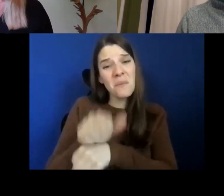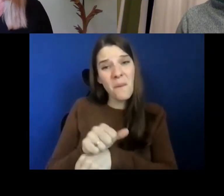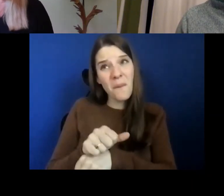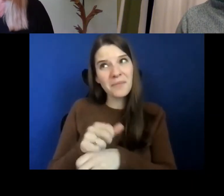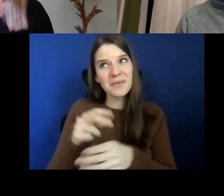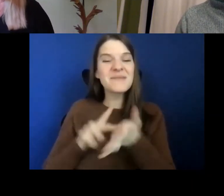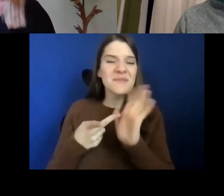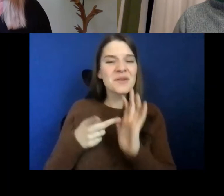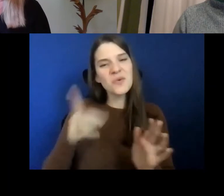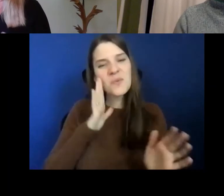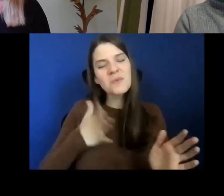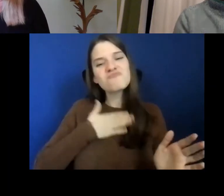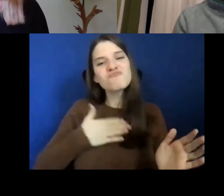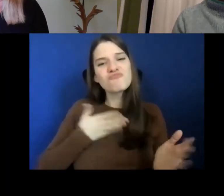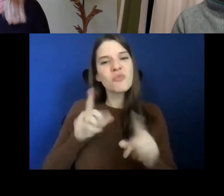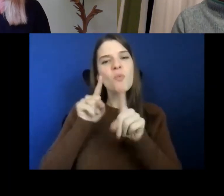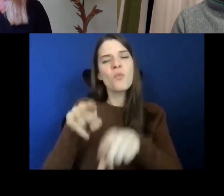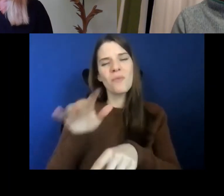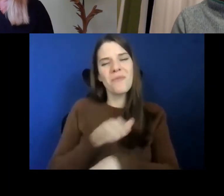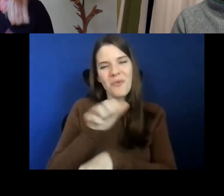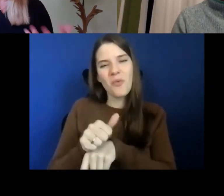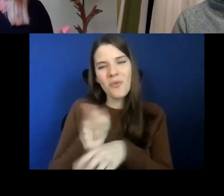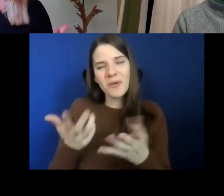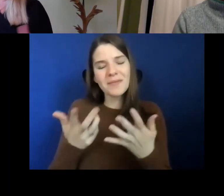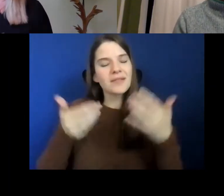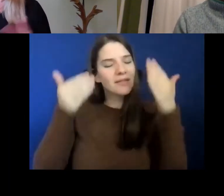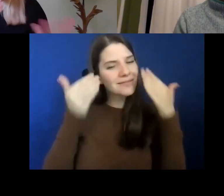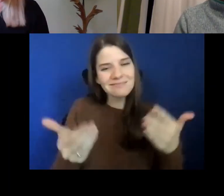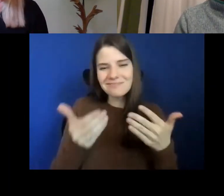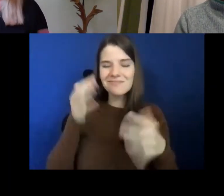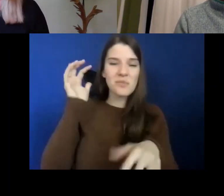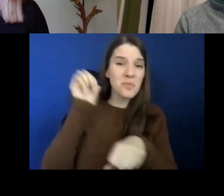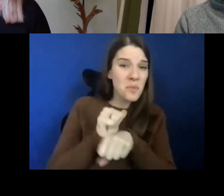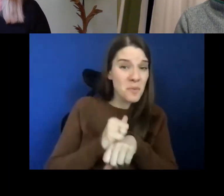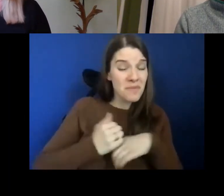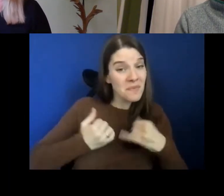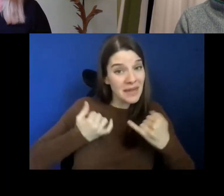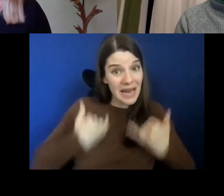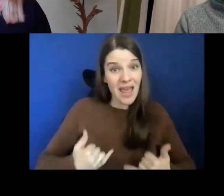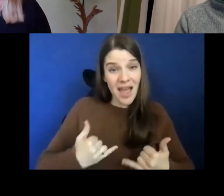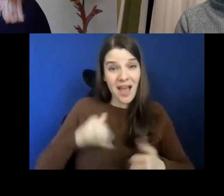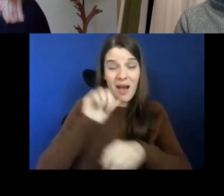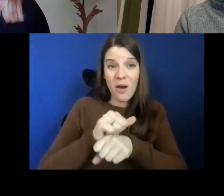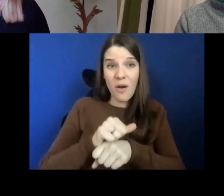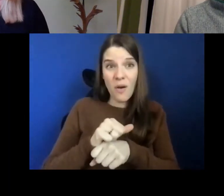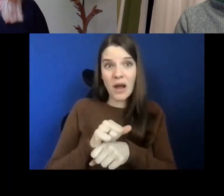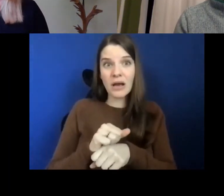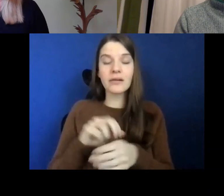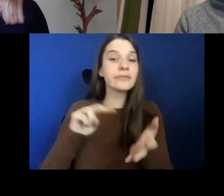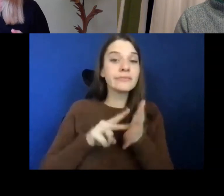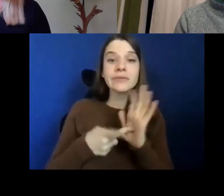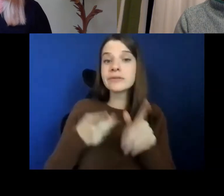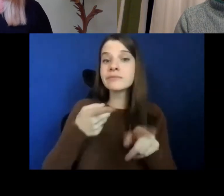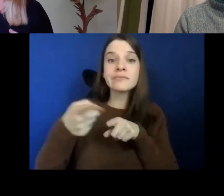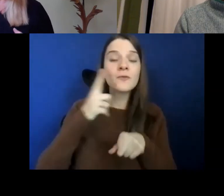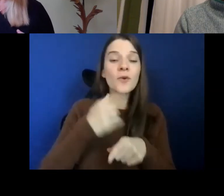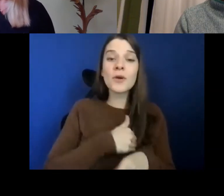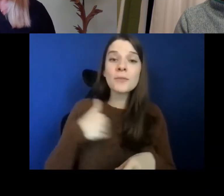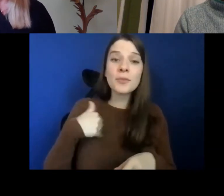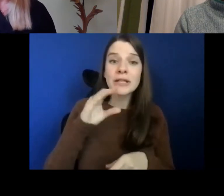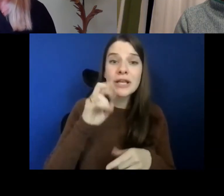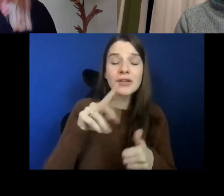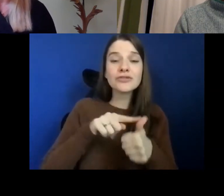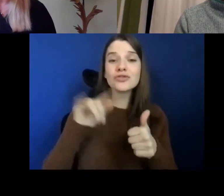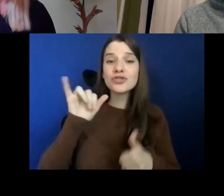to it. And so going ahead and doing that now, whether it's for breast cancer screening, cervical